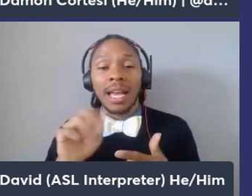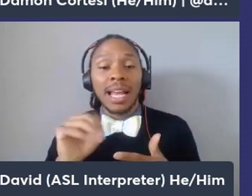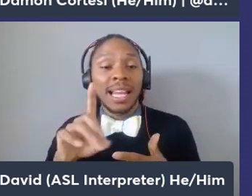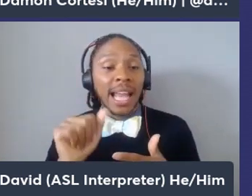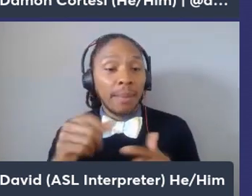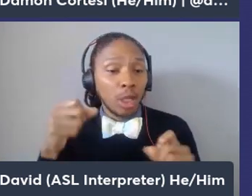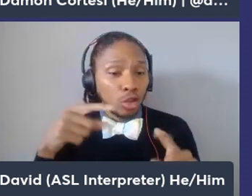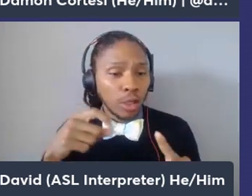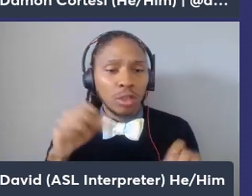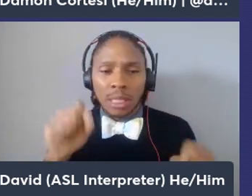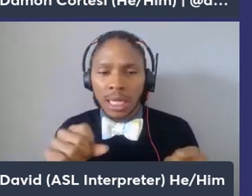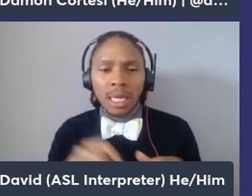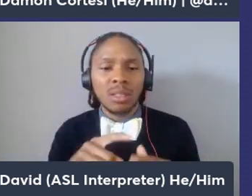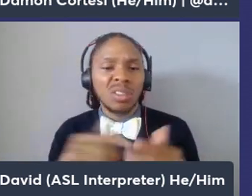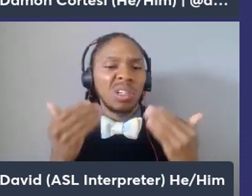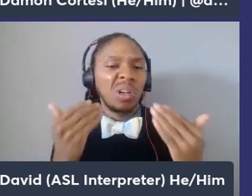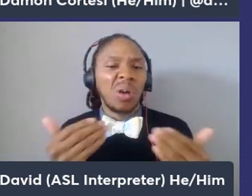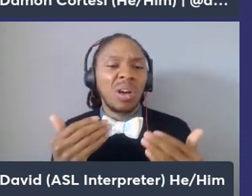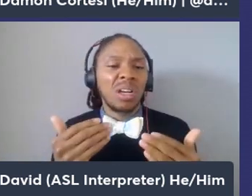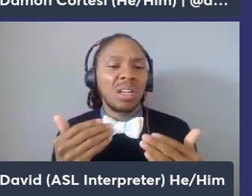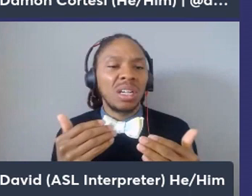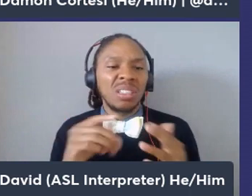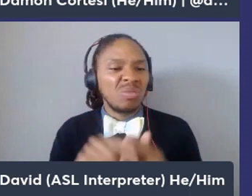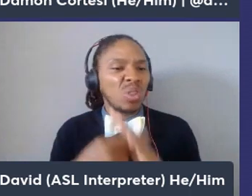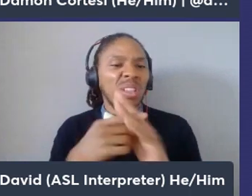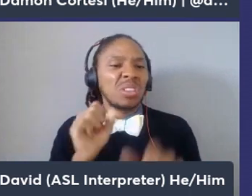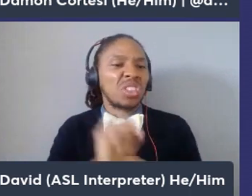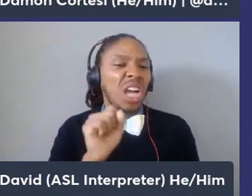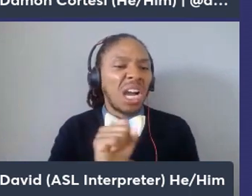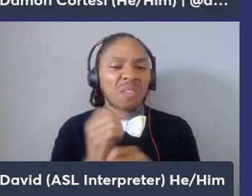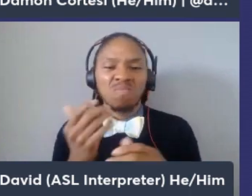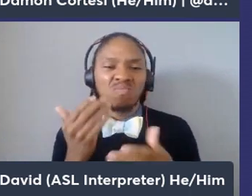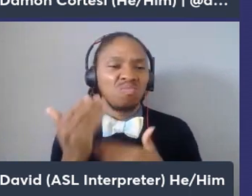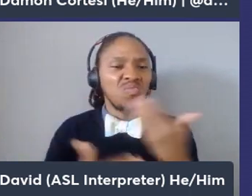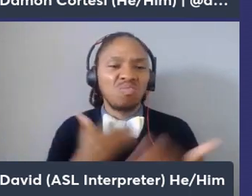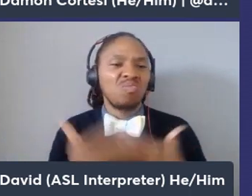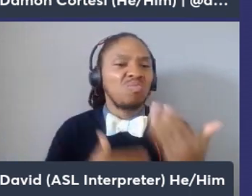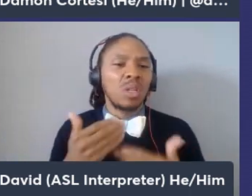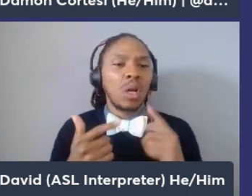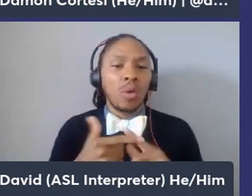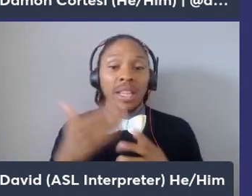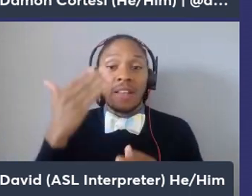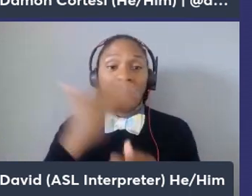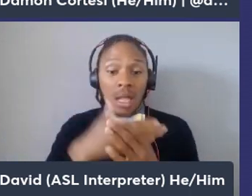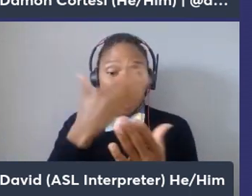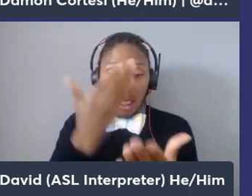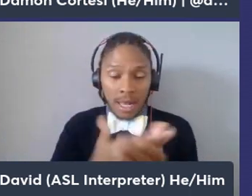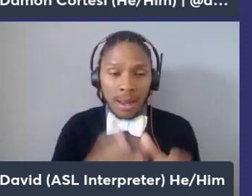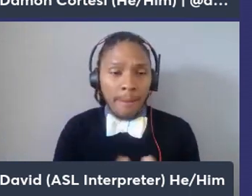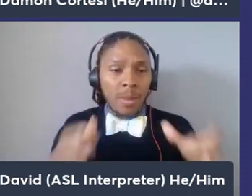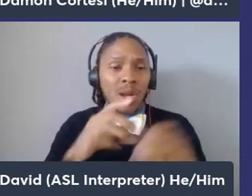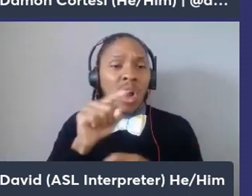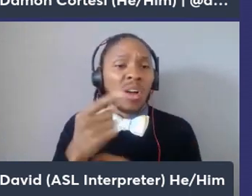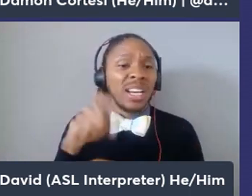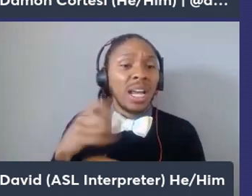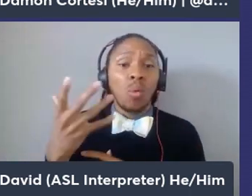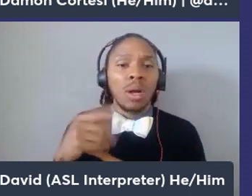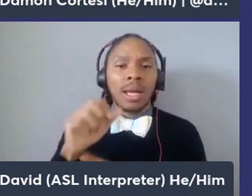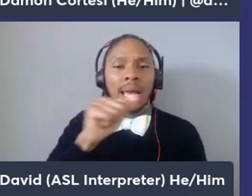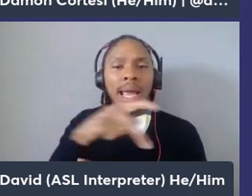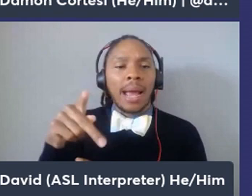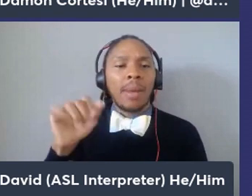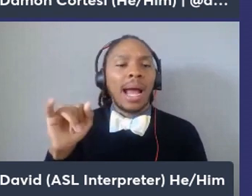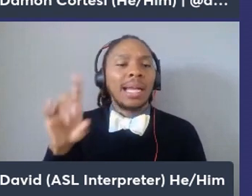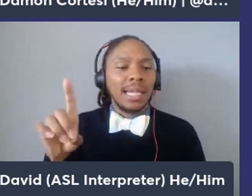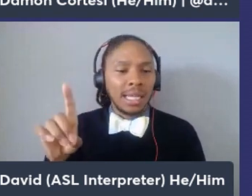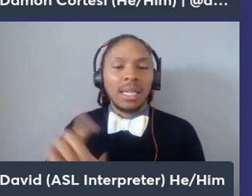something like that, where you just go ahead and kick off this job when a file lands in the bucket, and all you need is that application